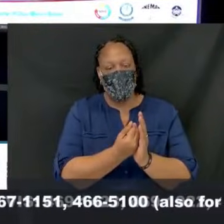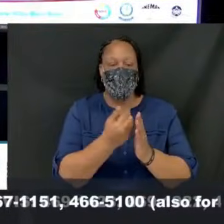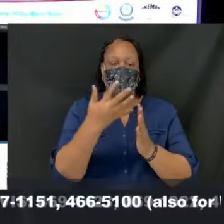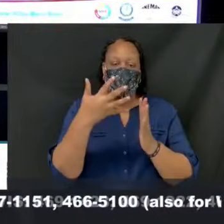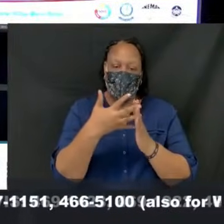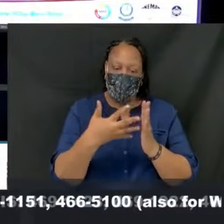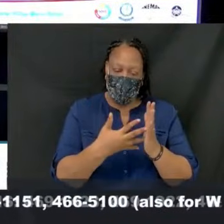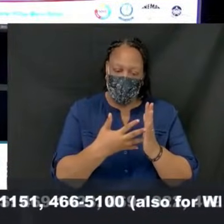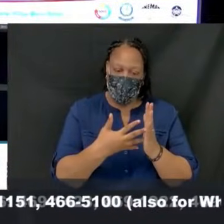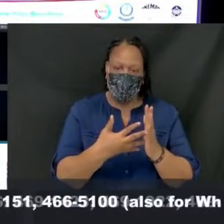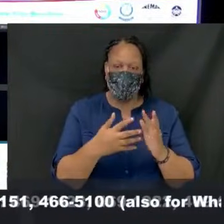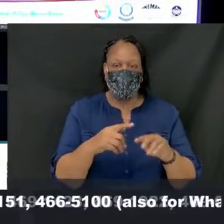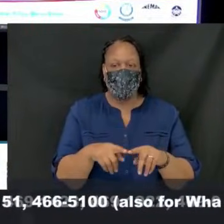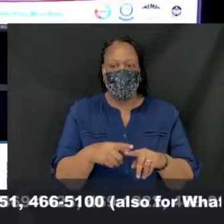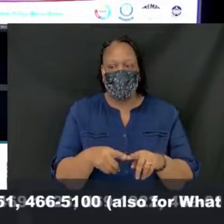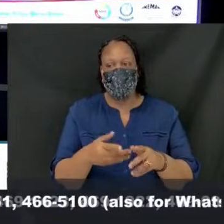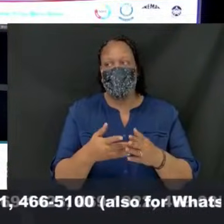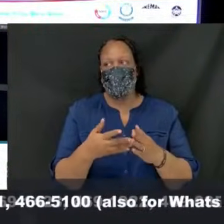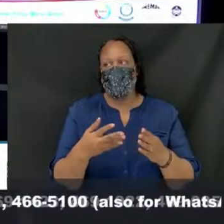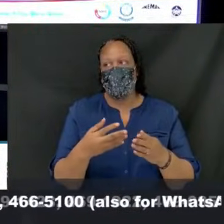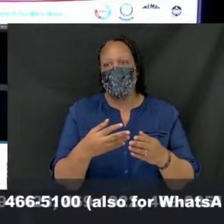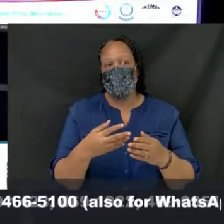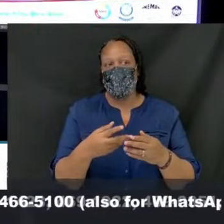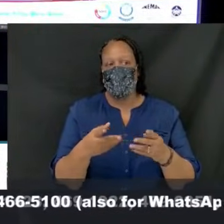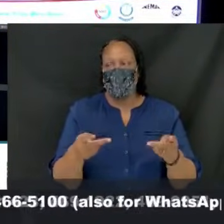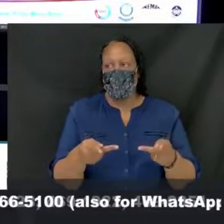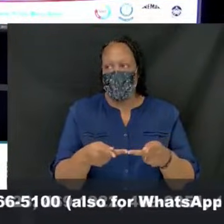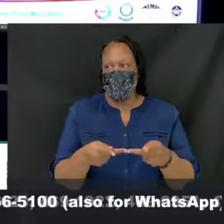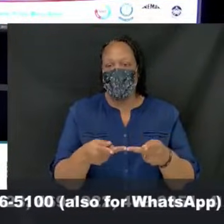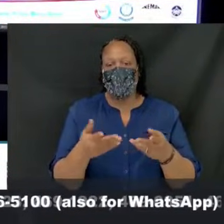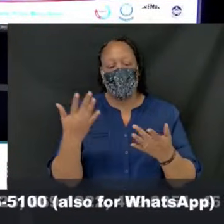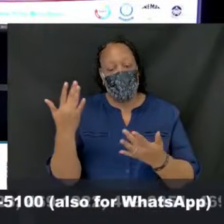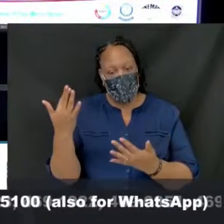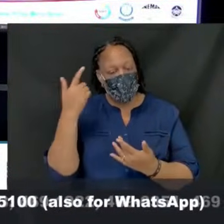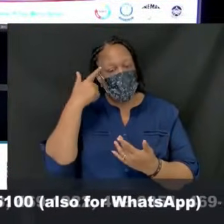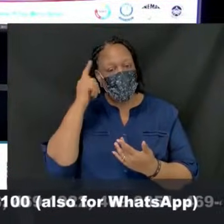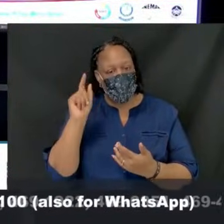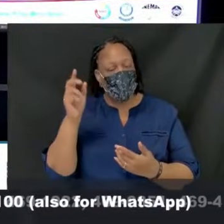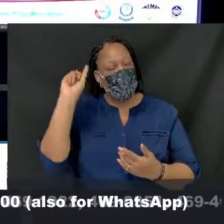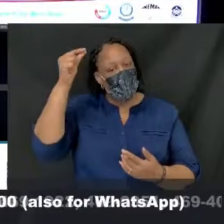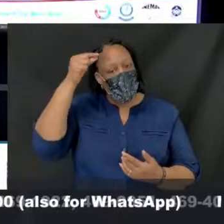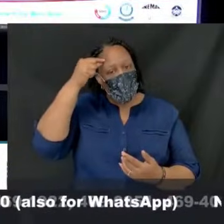hours and testing. We will await the decision of the federal cabinet to